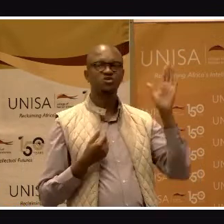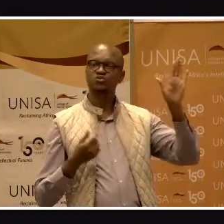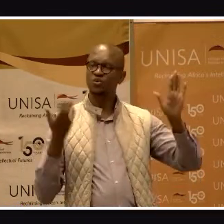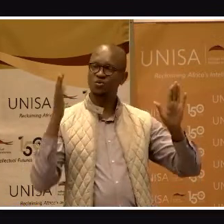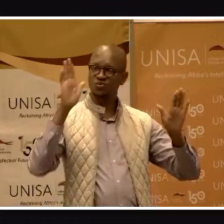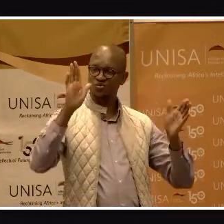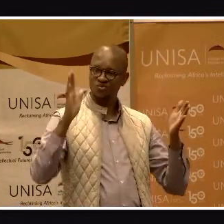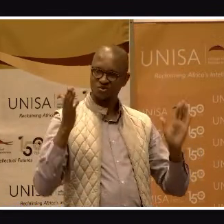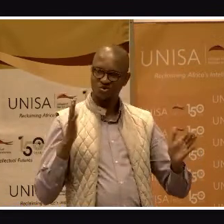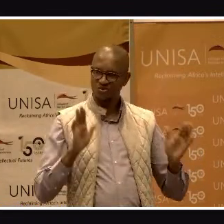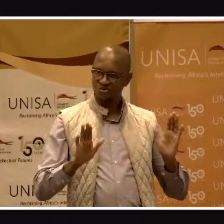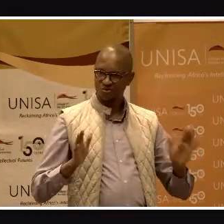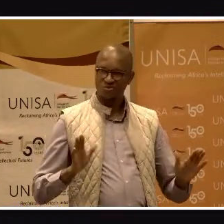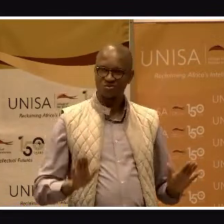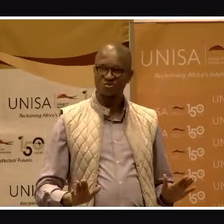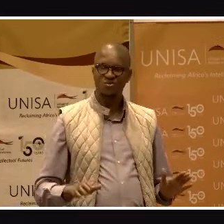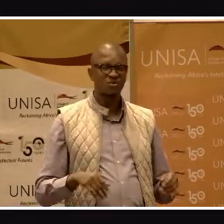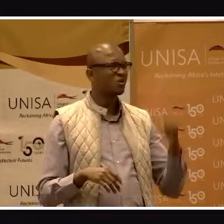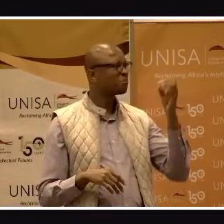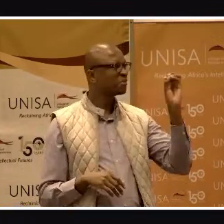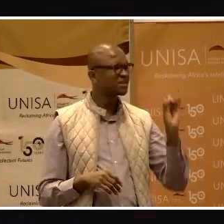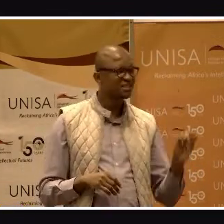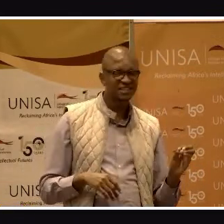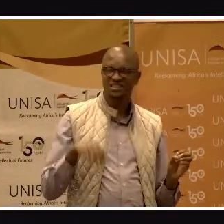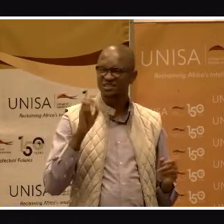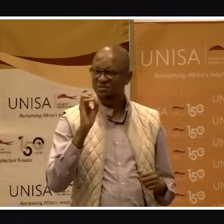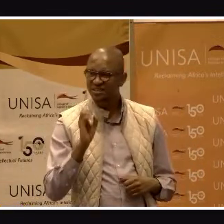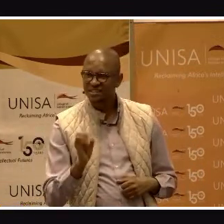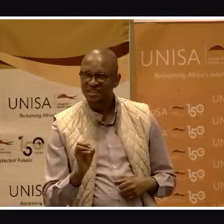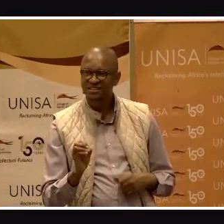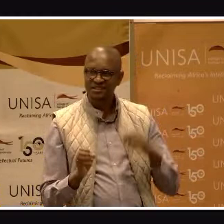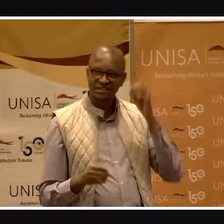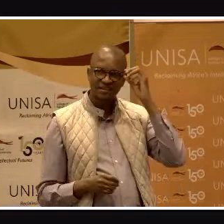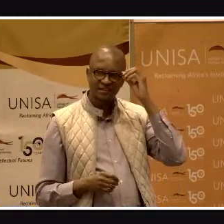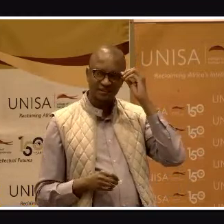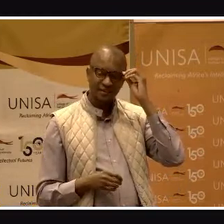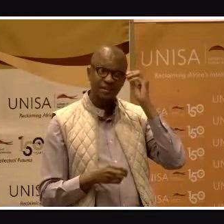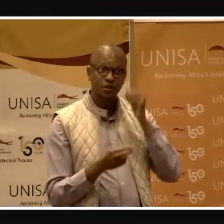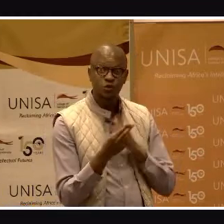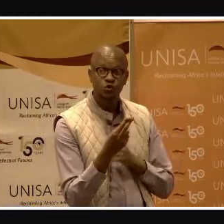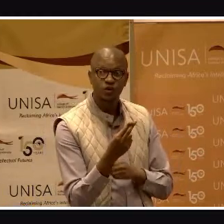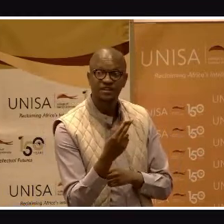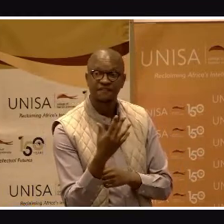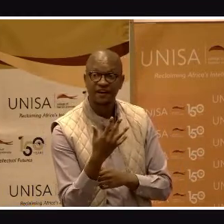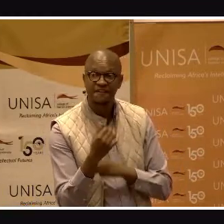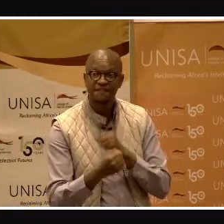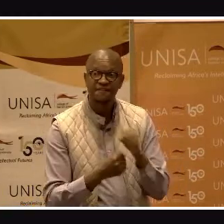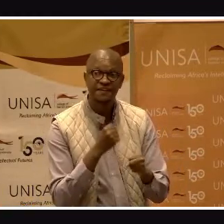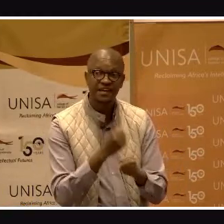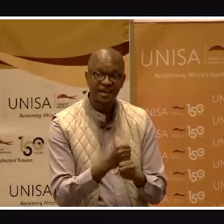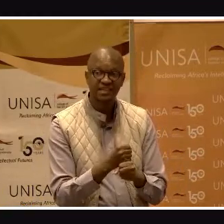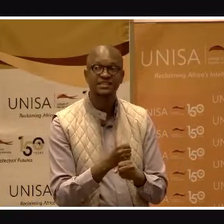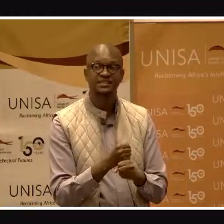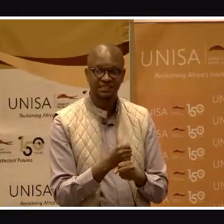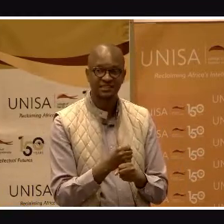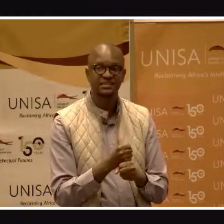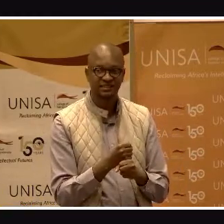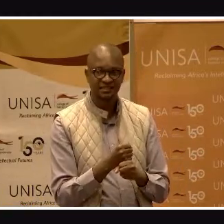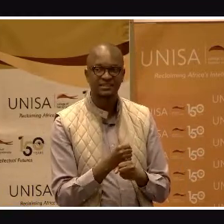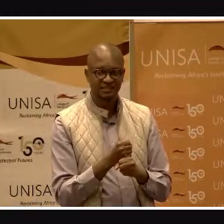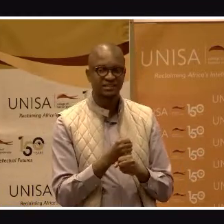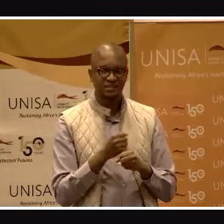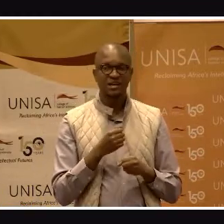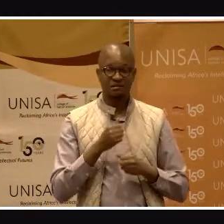doomed or dormant indigenous languages by 25 years interval over the past